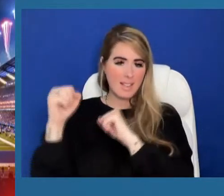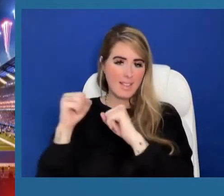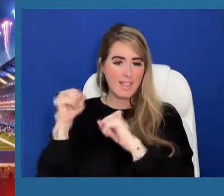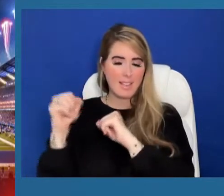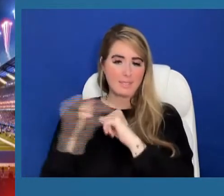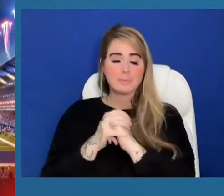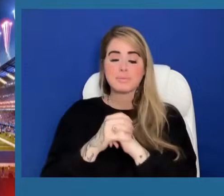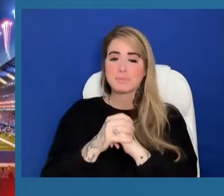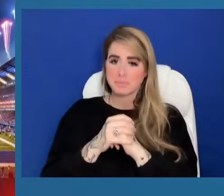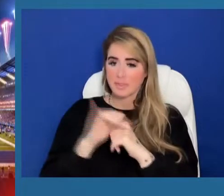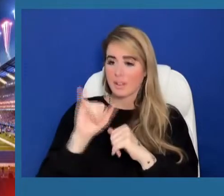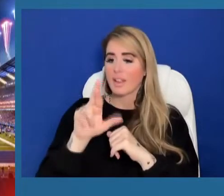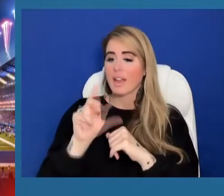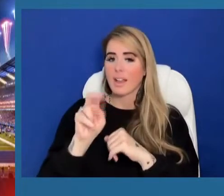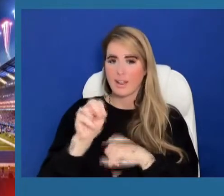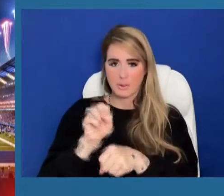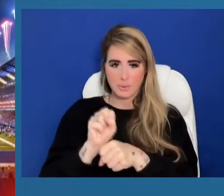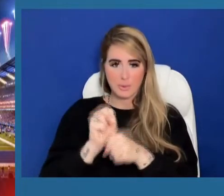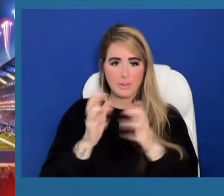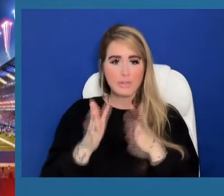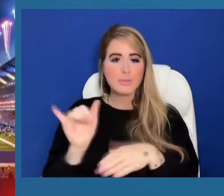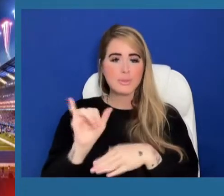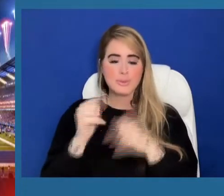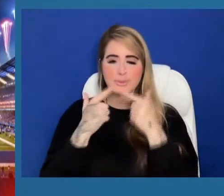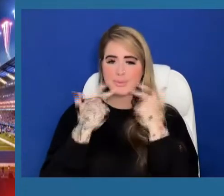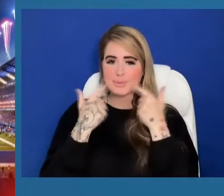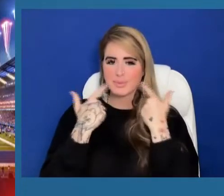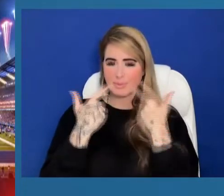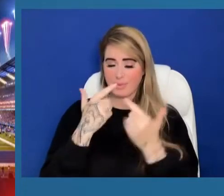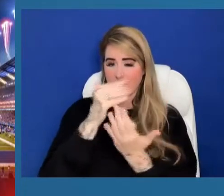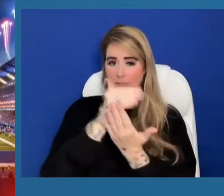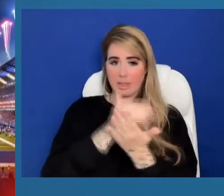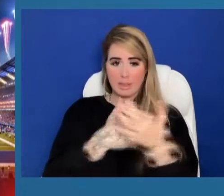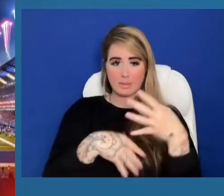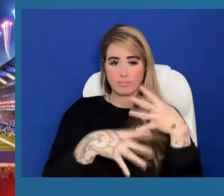And iron workers. The list goes on and on.